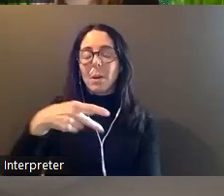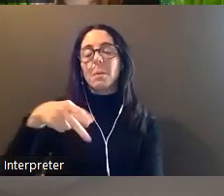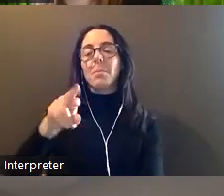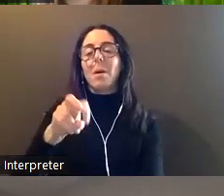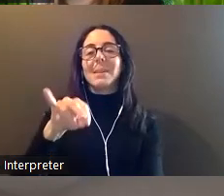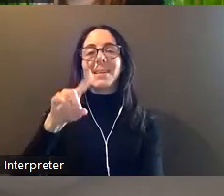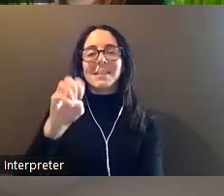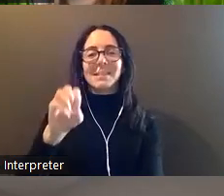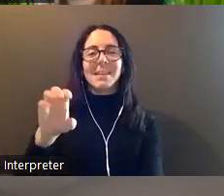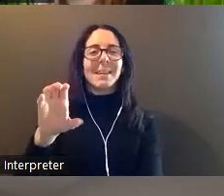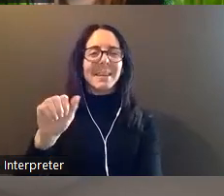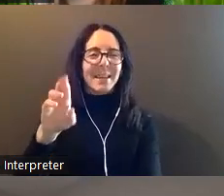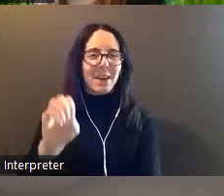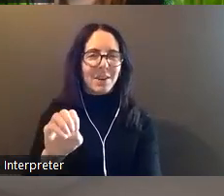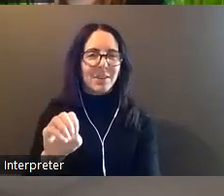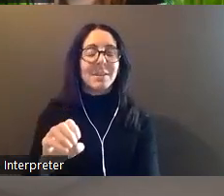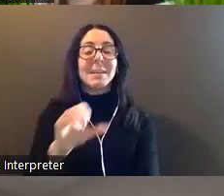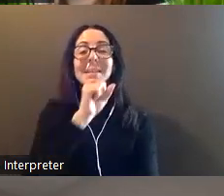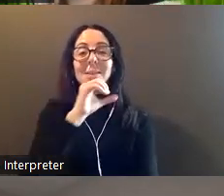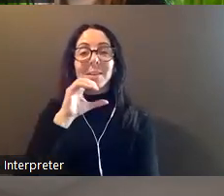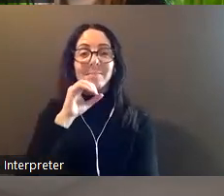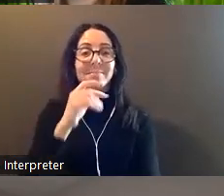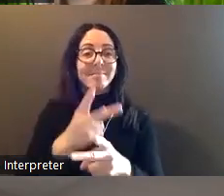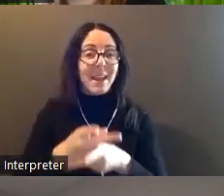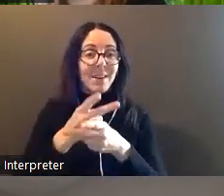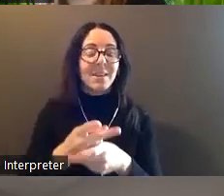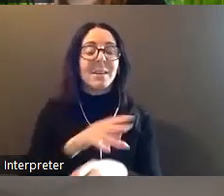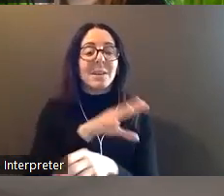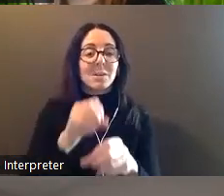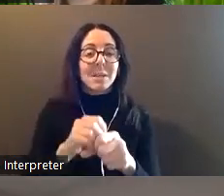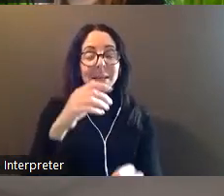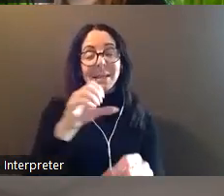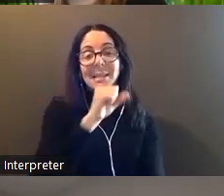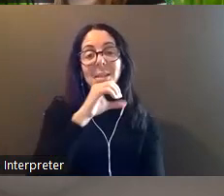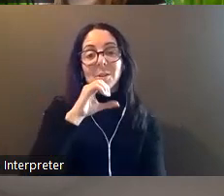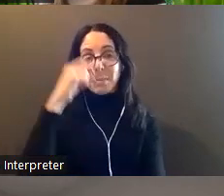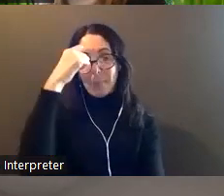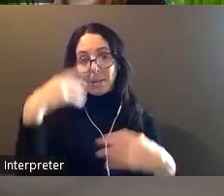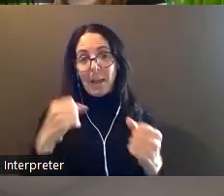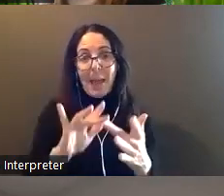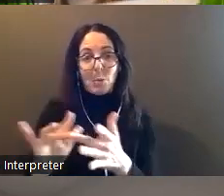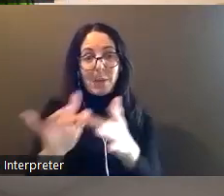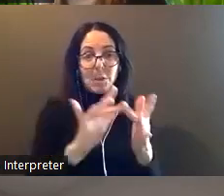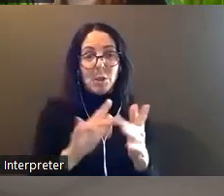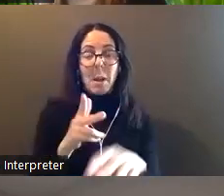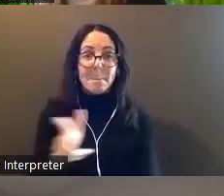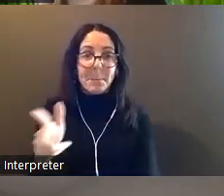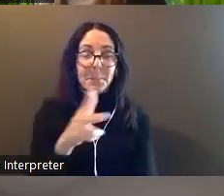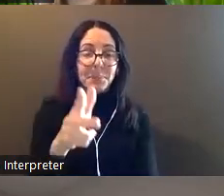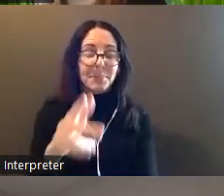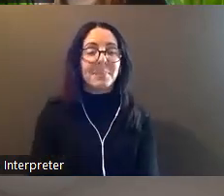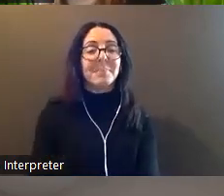Seniors Mental Health Behavioral Support Services consists of Seniors Mental Health Outreach, Mobile Behavioral